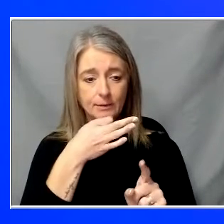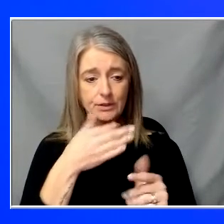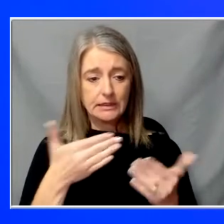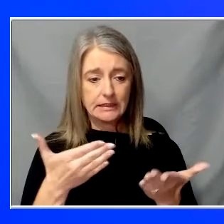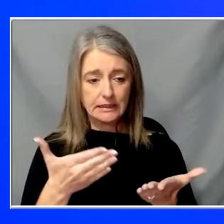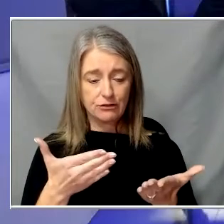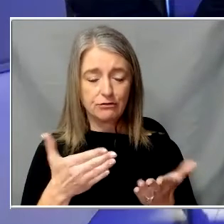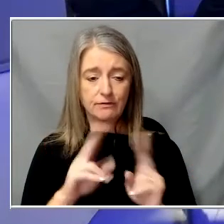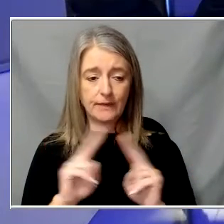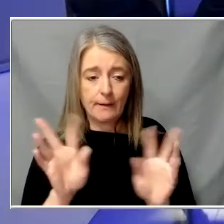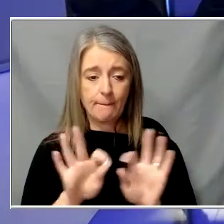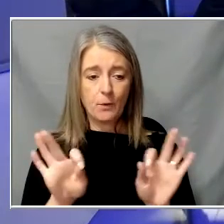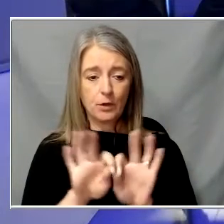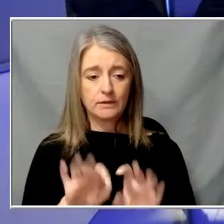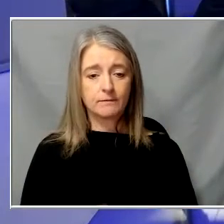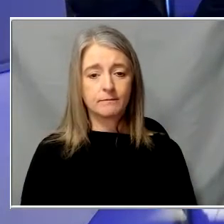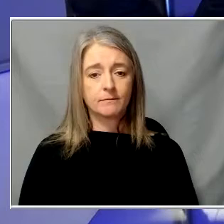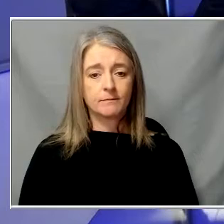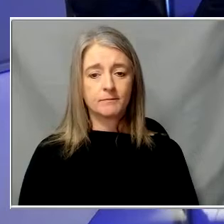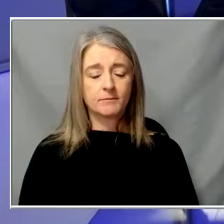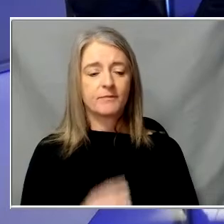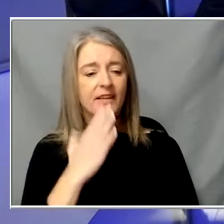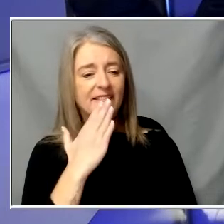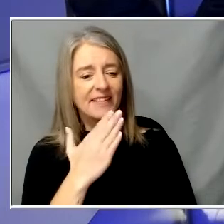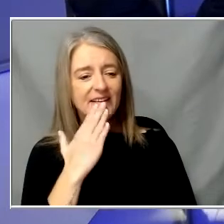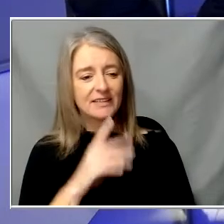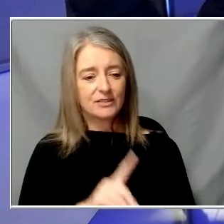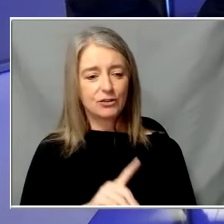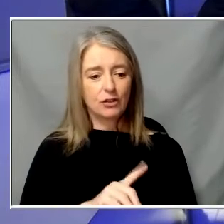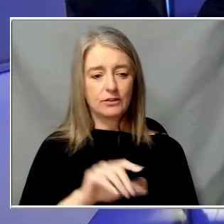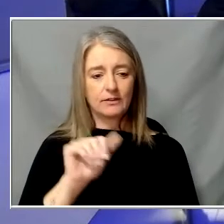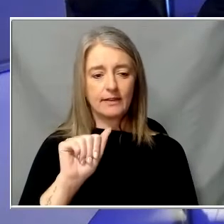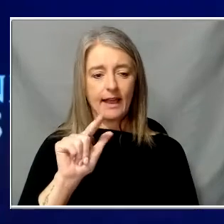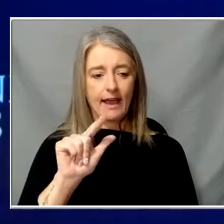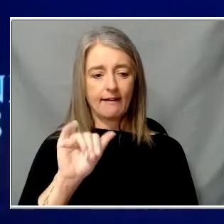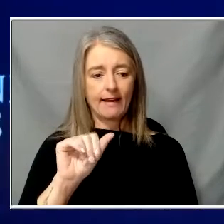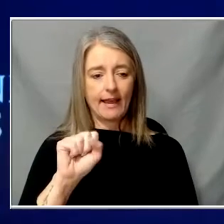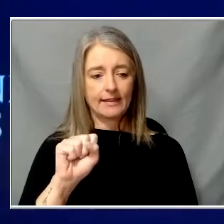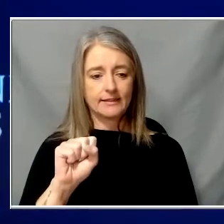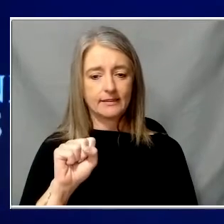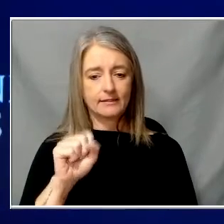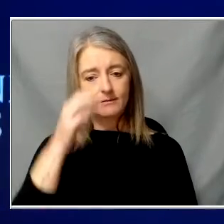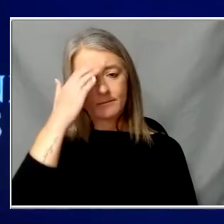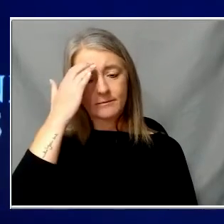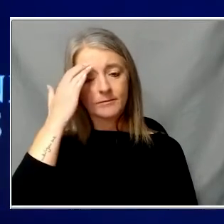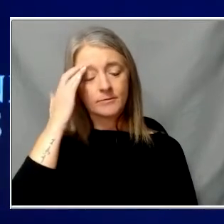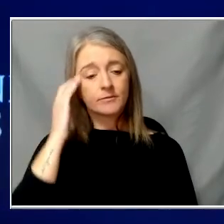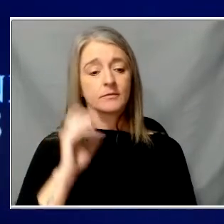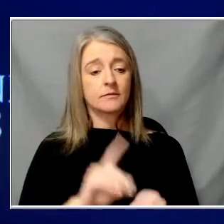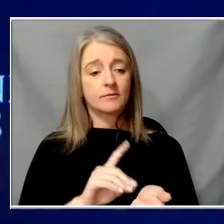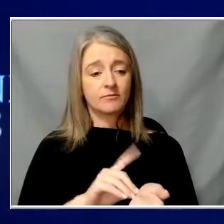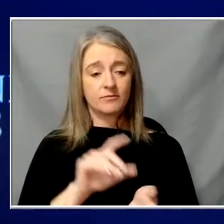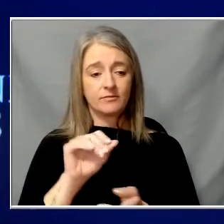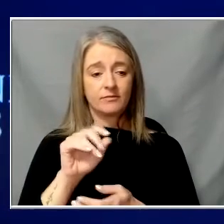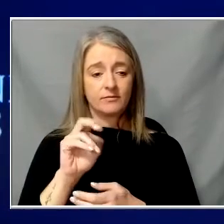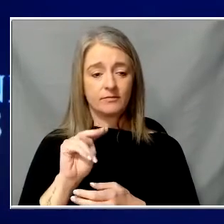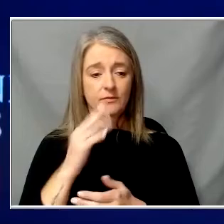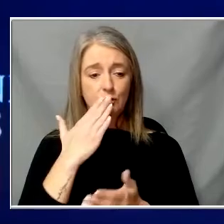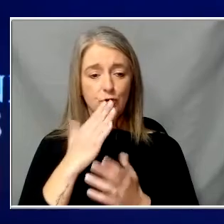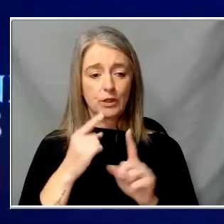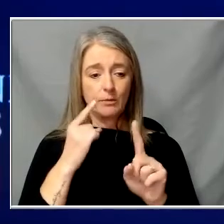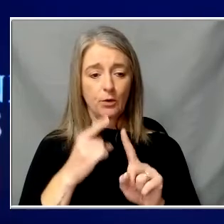important. Dr. Sun, thank you so much. Dr. Alcaz, Yeah, final I mean, thoughts? I think Dr. Sun made some great points. So